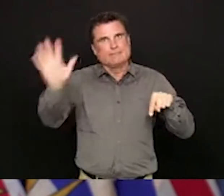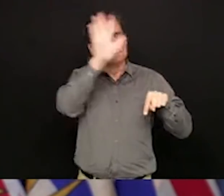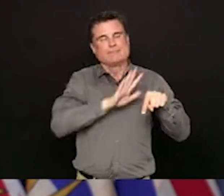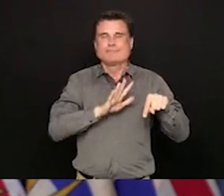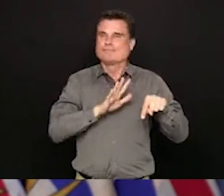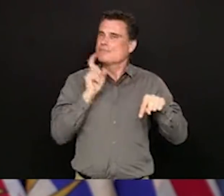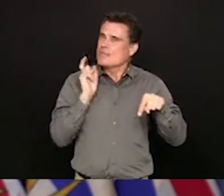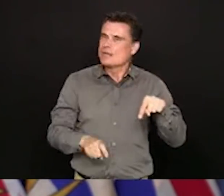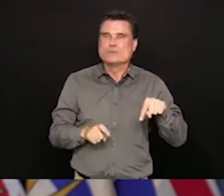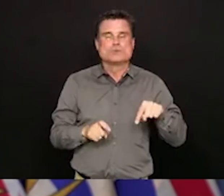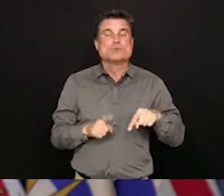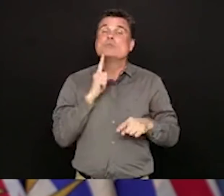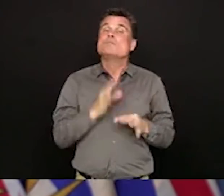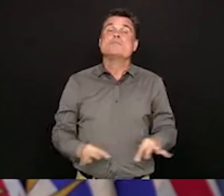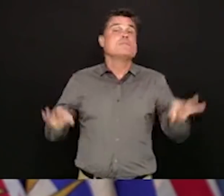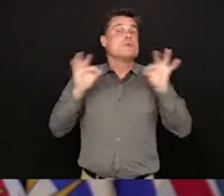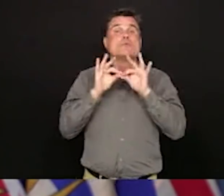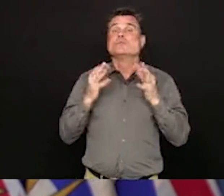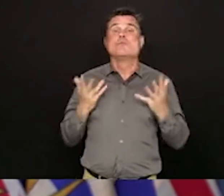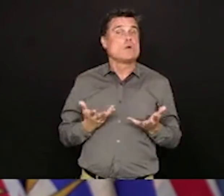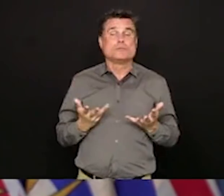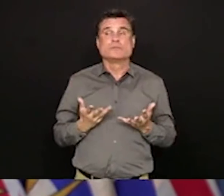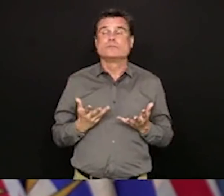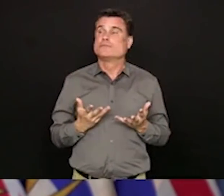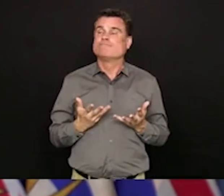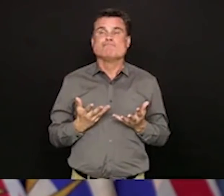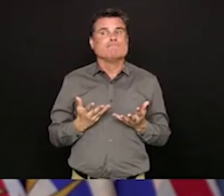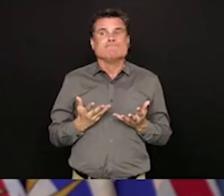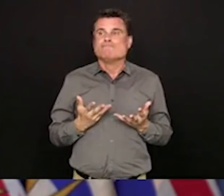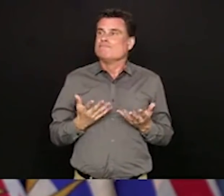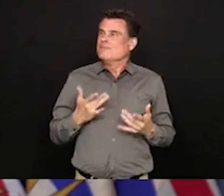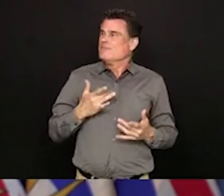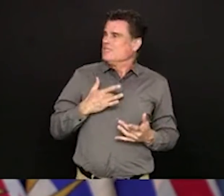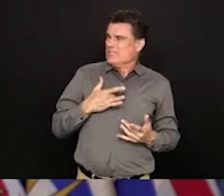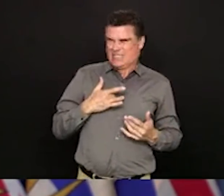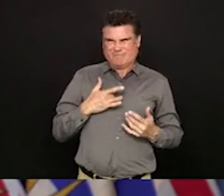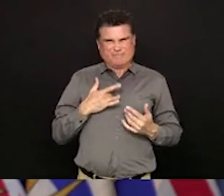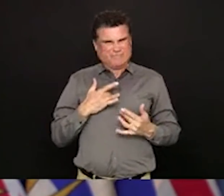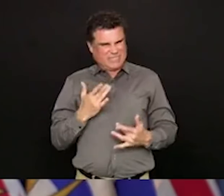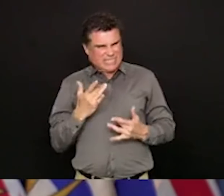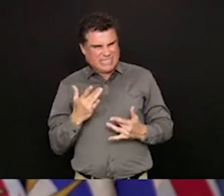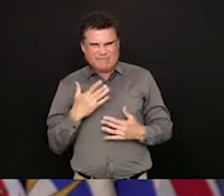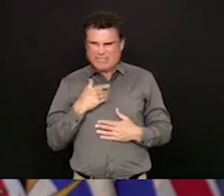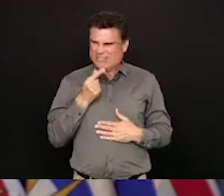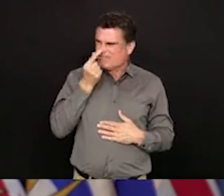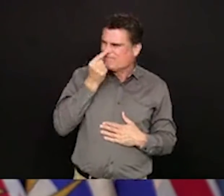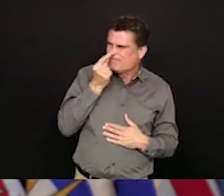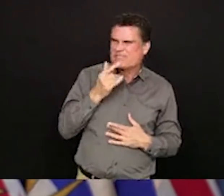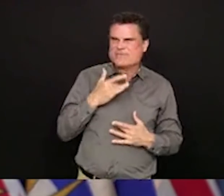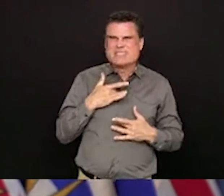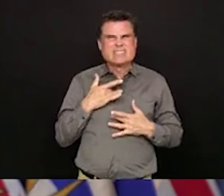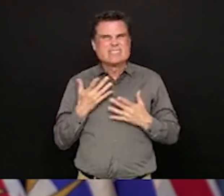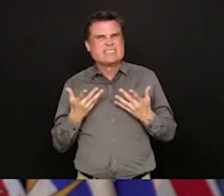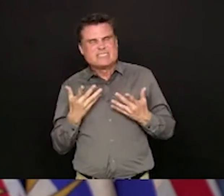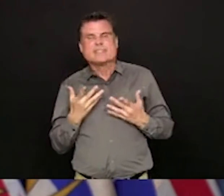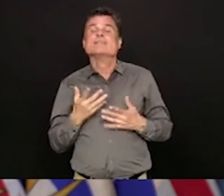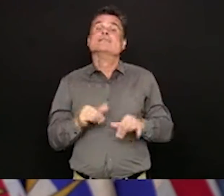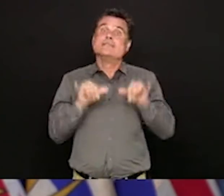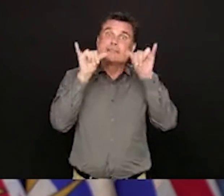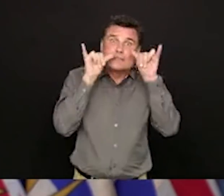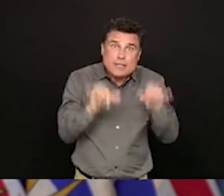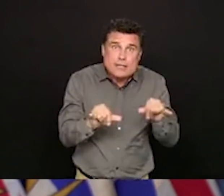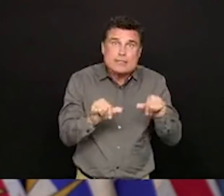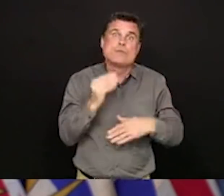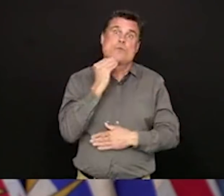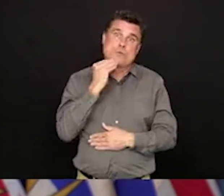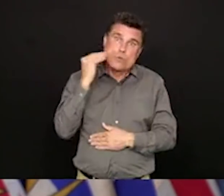to stay home if we're not feeling well, and with no exception right now. We know that many people